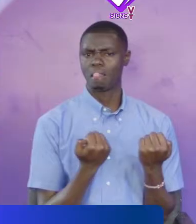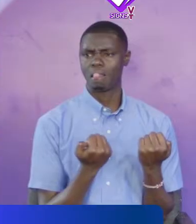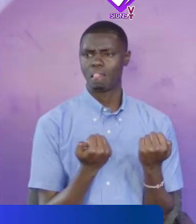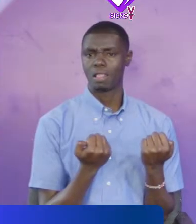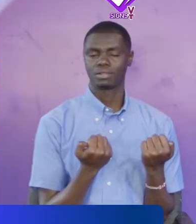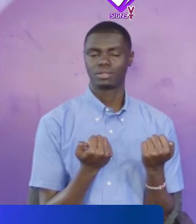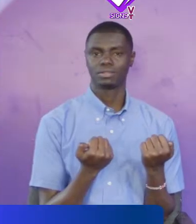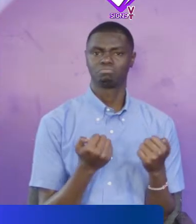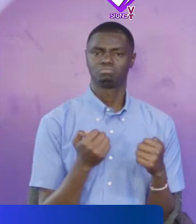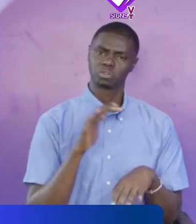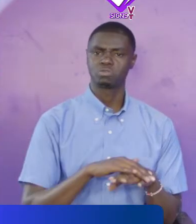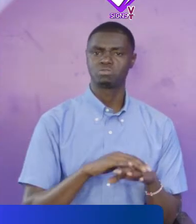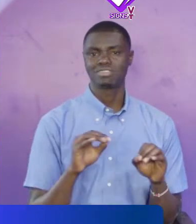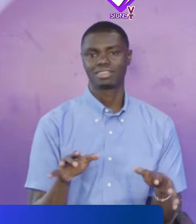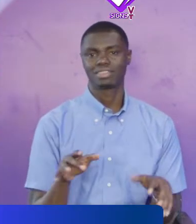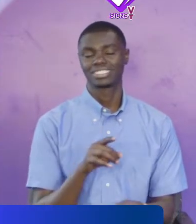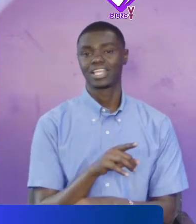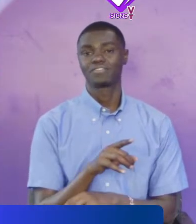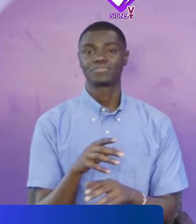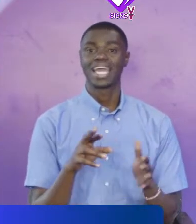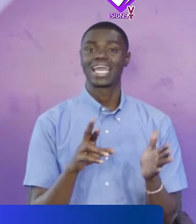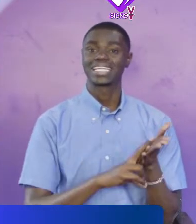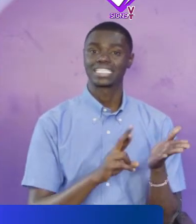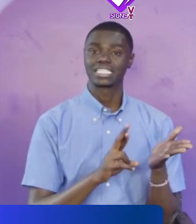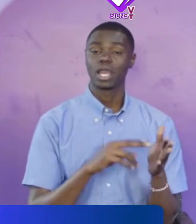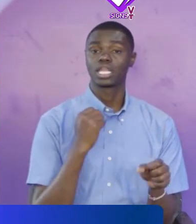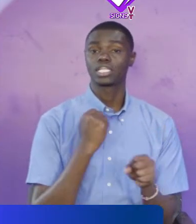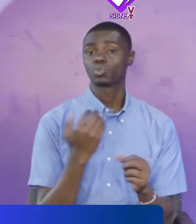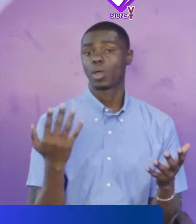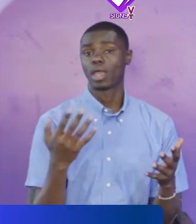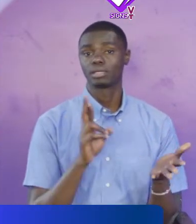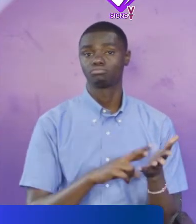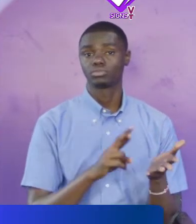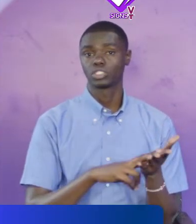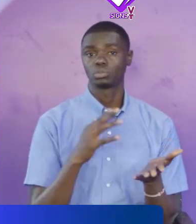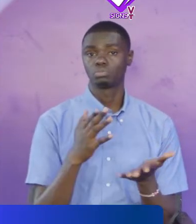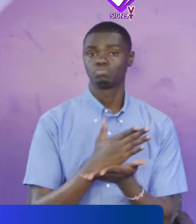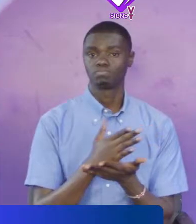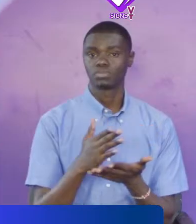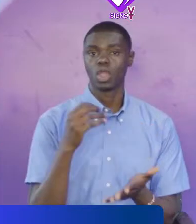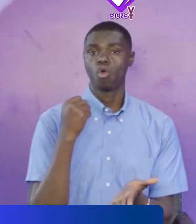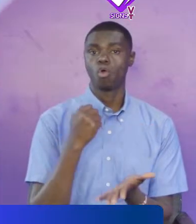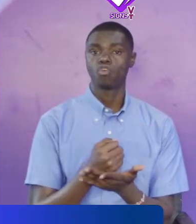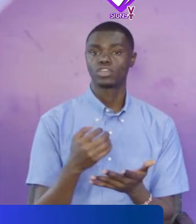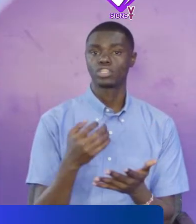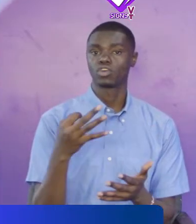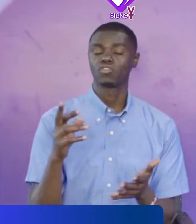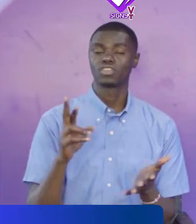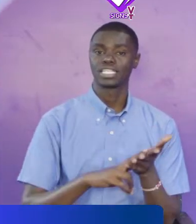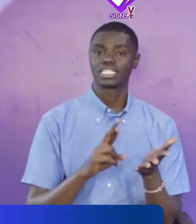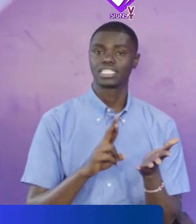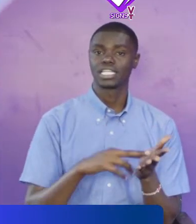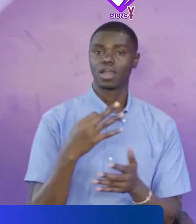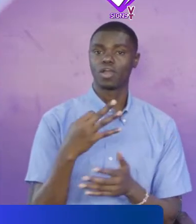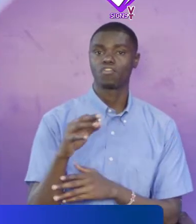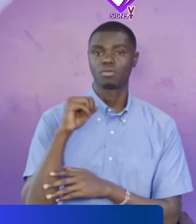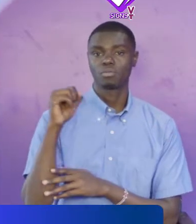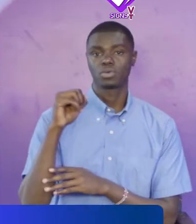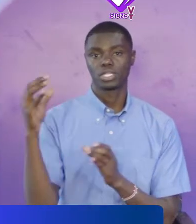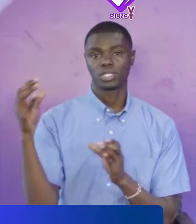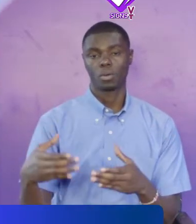all. He is the registration, he works at the registration department, the office of the registrar of